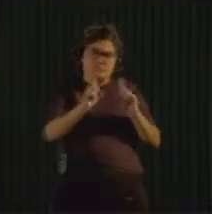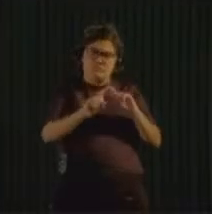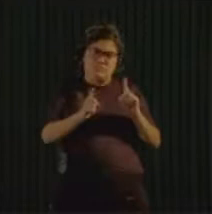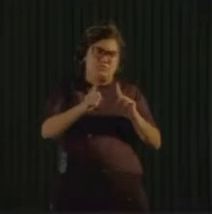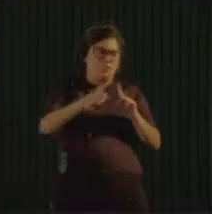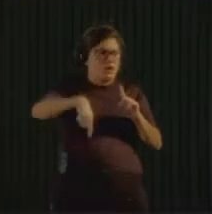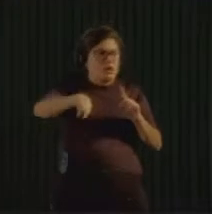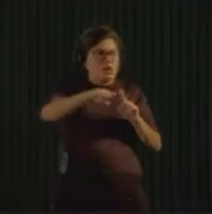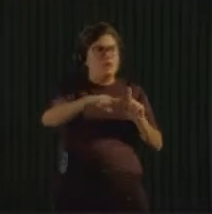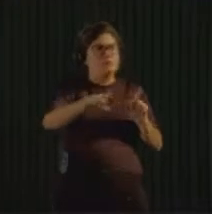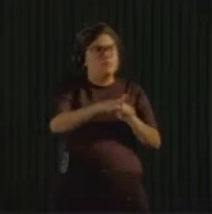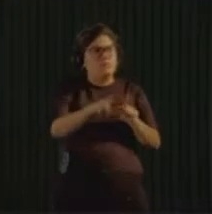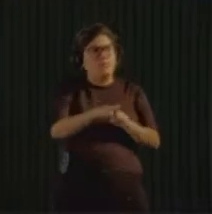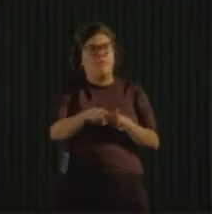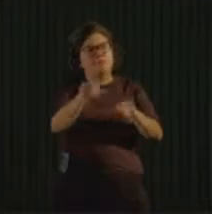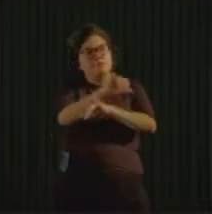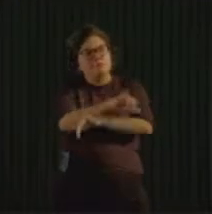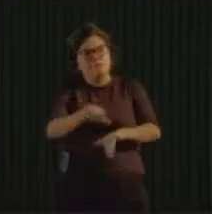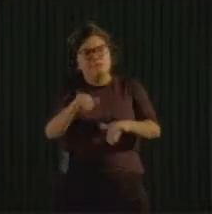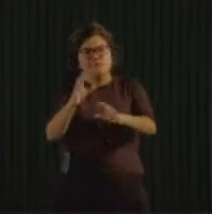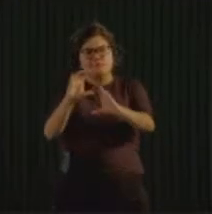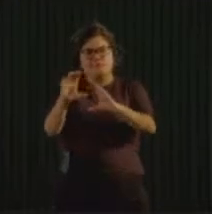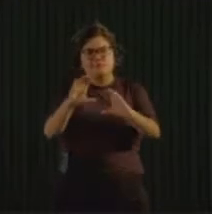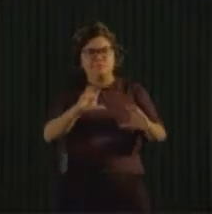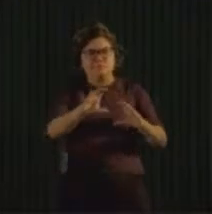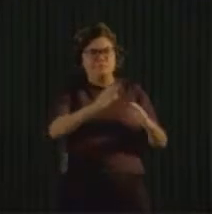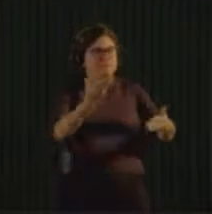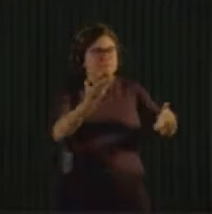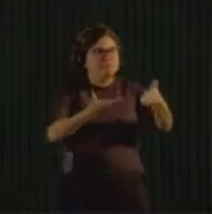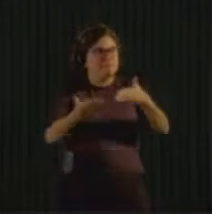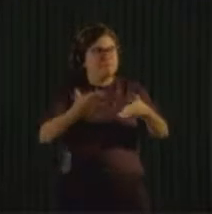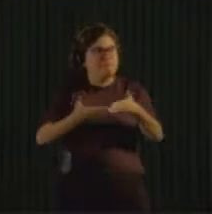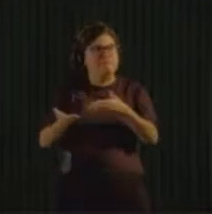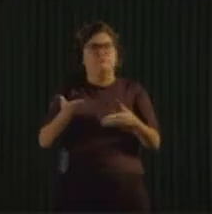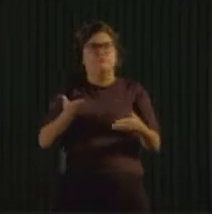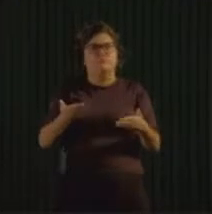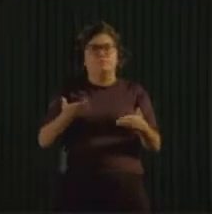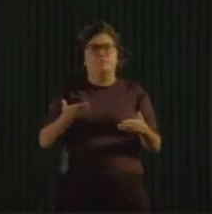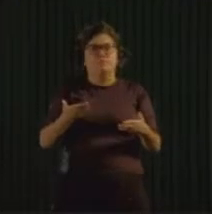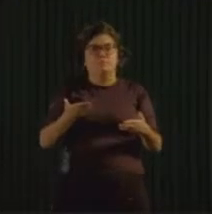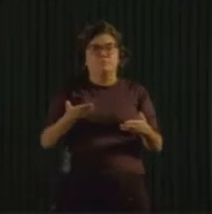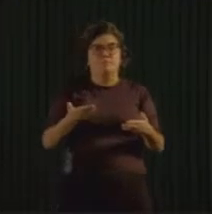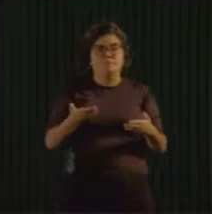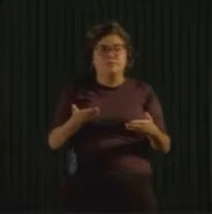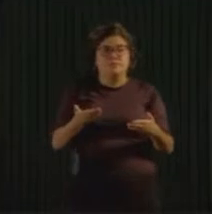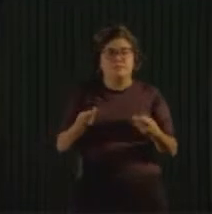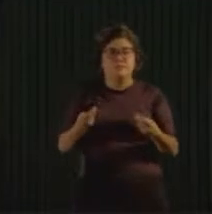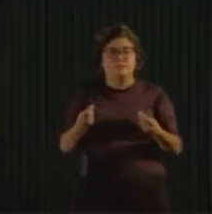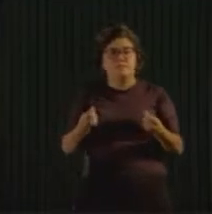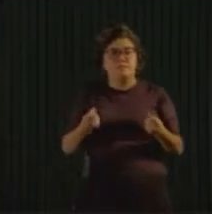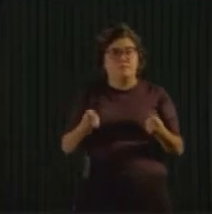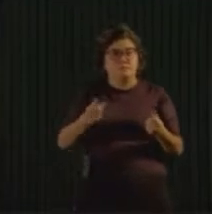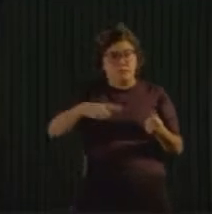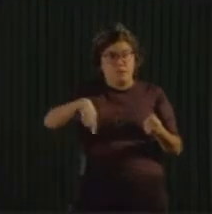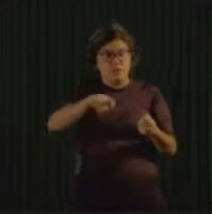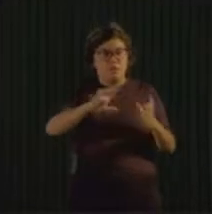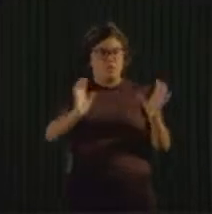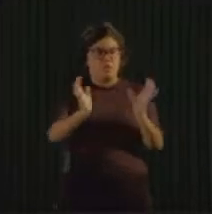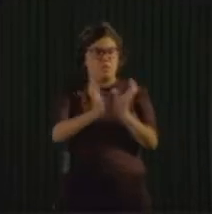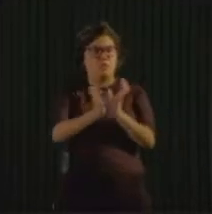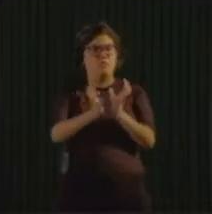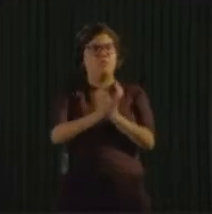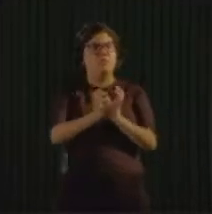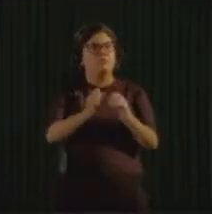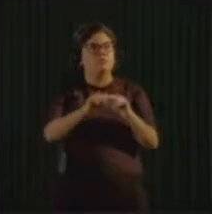the waste collection center normally considered as somewhere dirty, smelly, the location people don't want to go, but